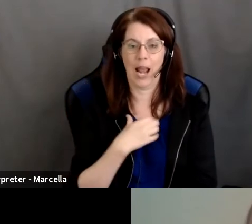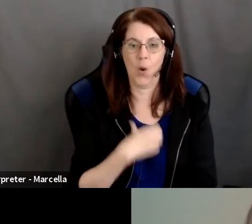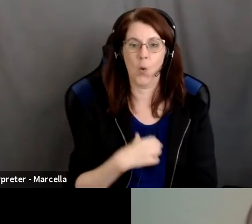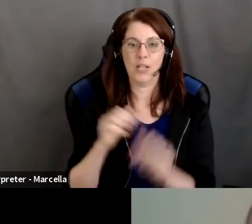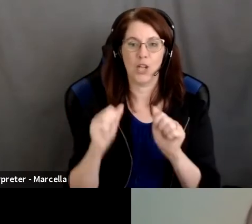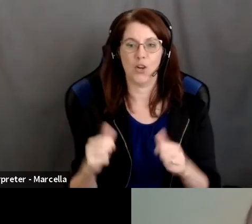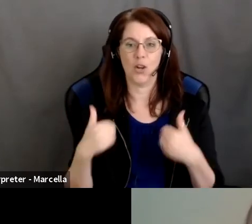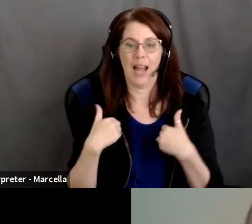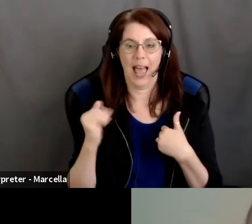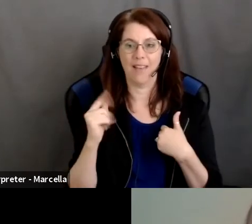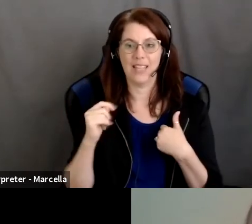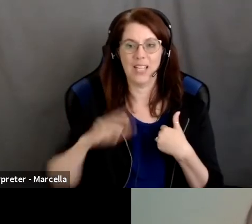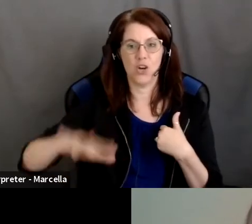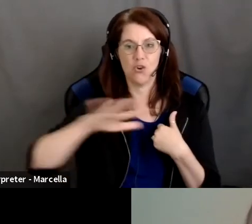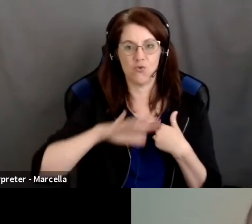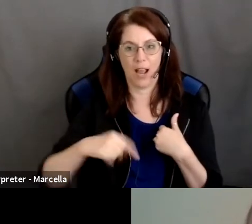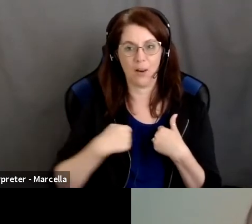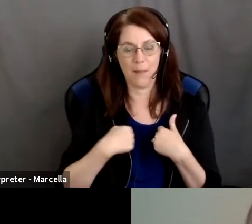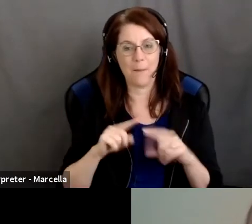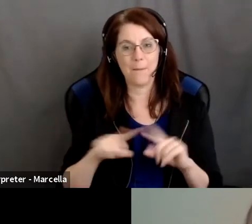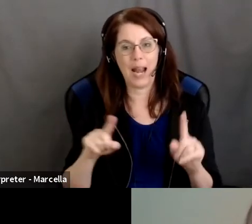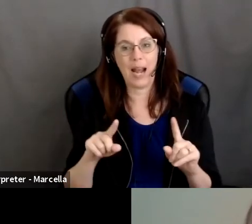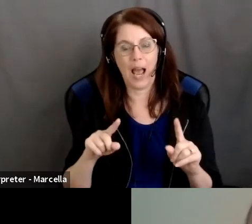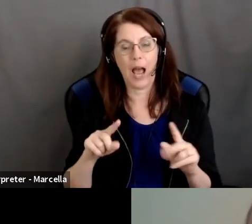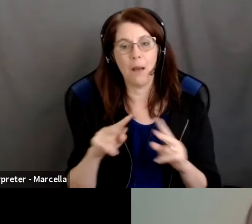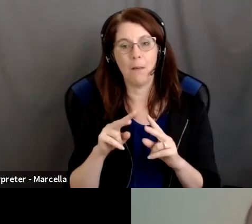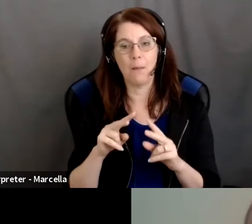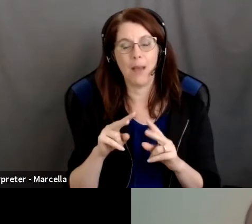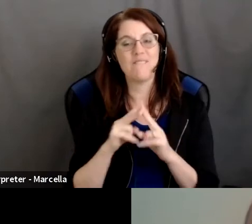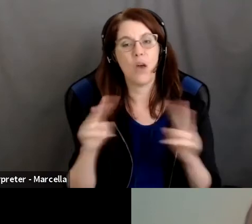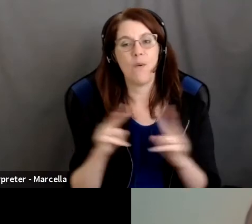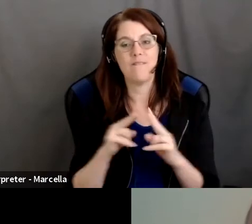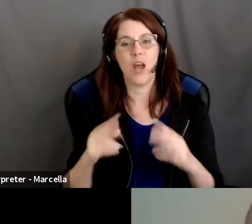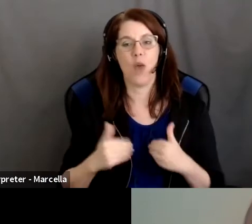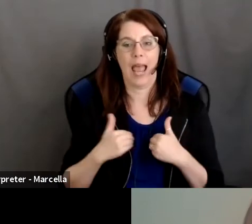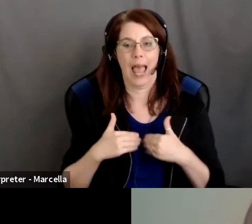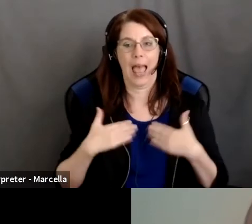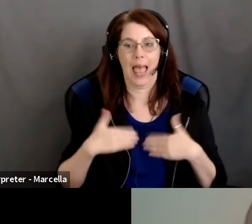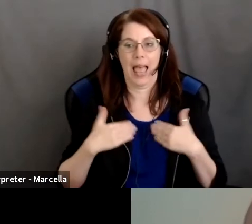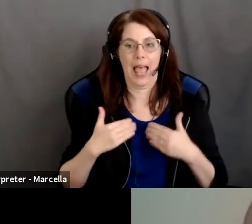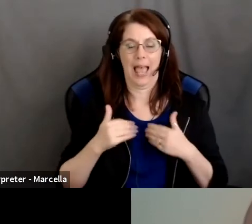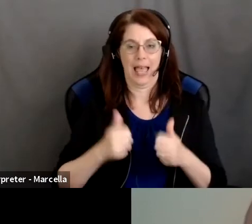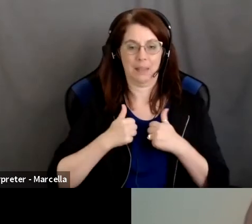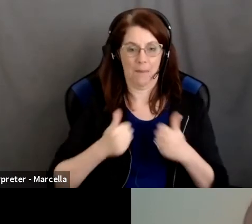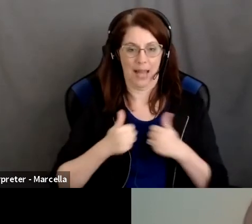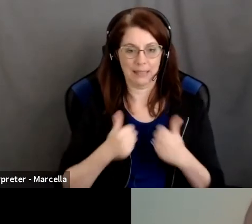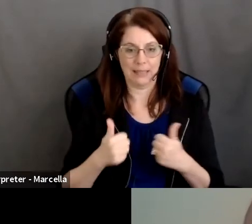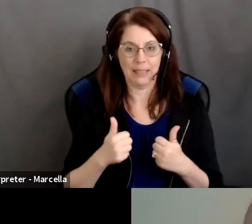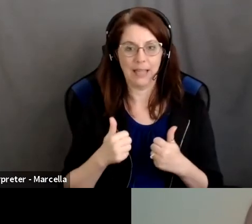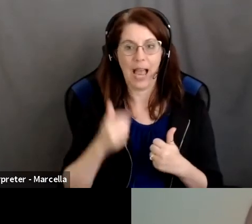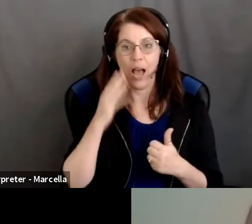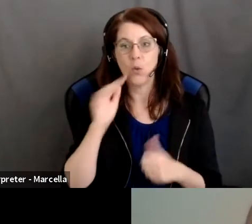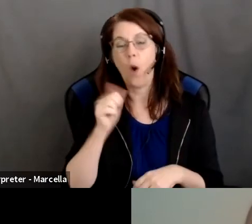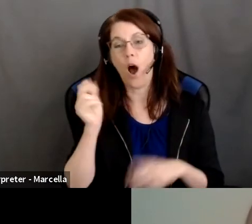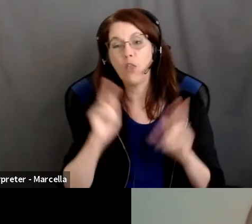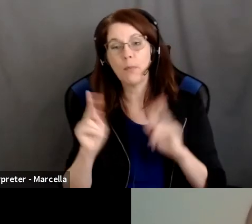it around me, but I'm real violently asthmatic, and I know there are other